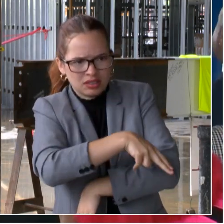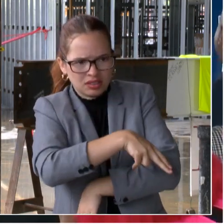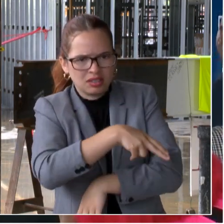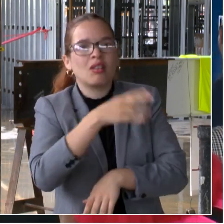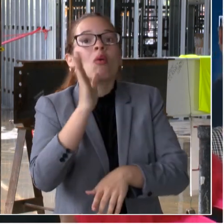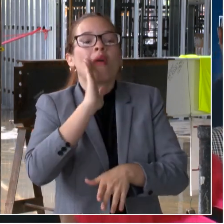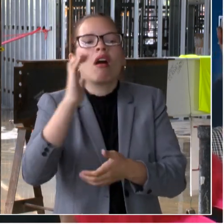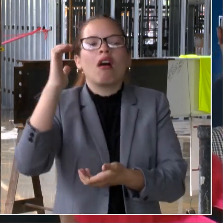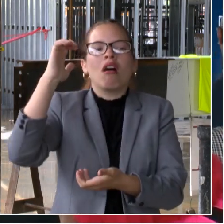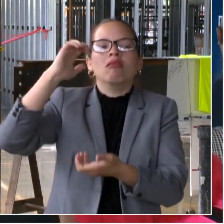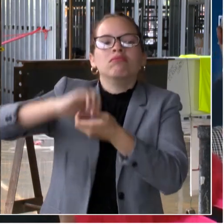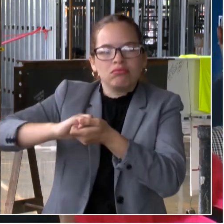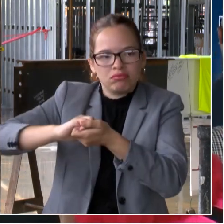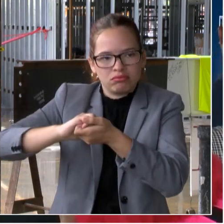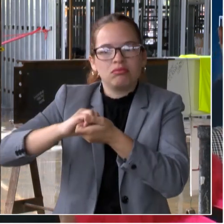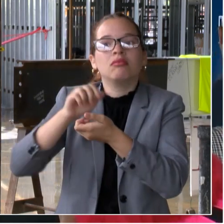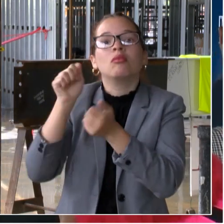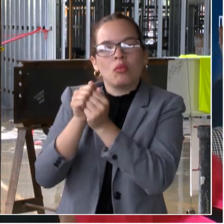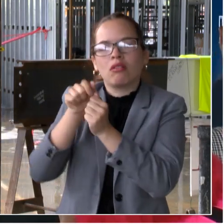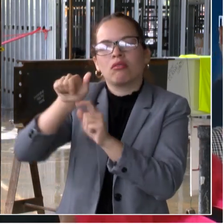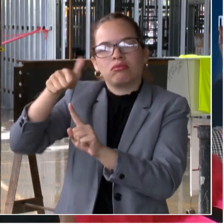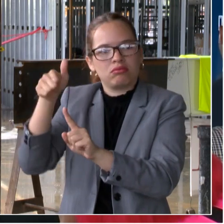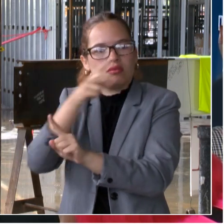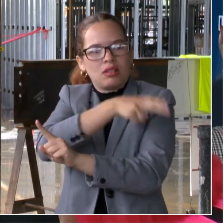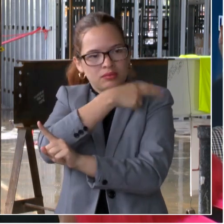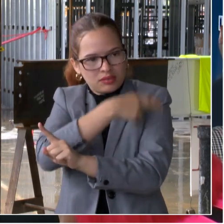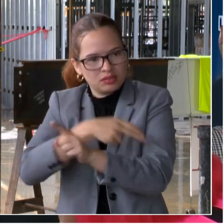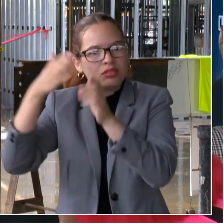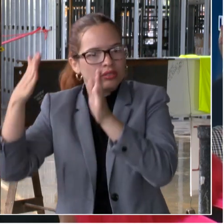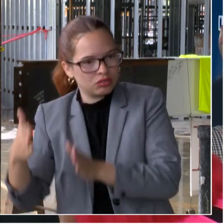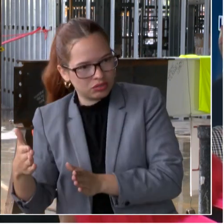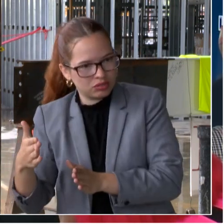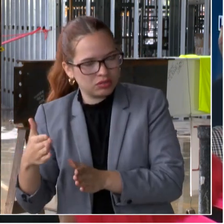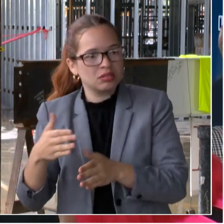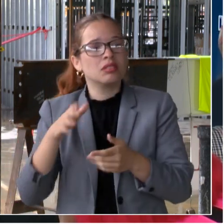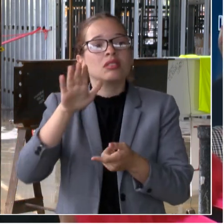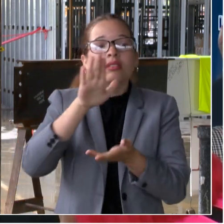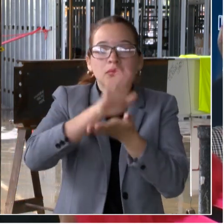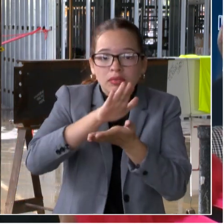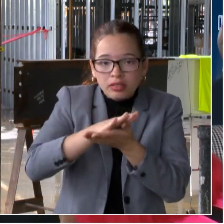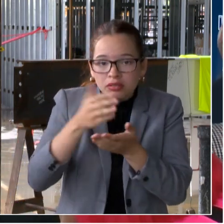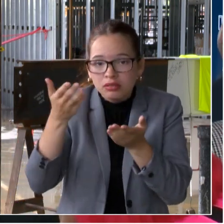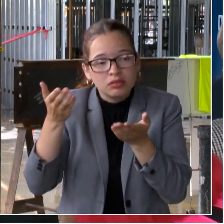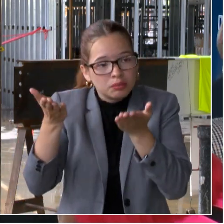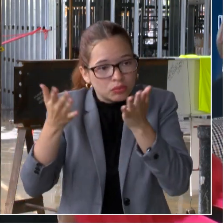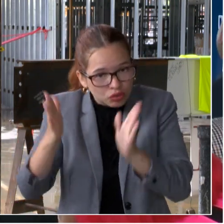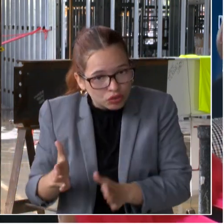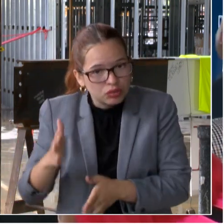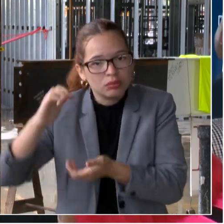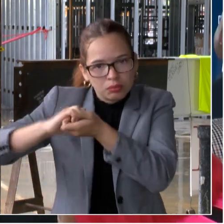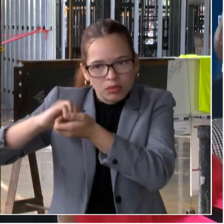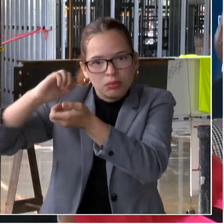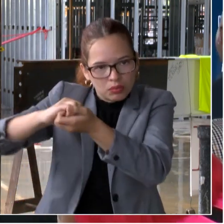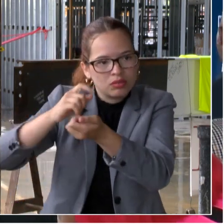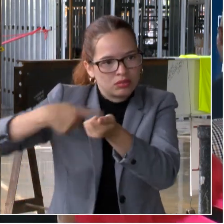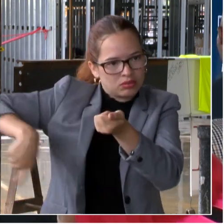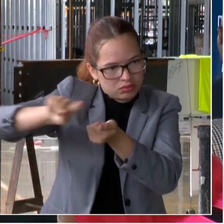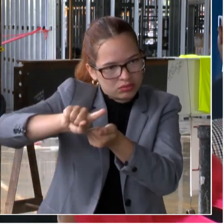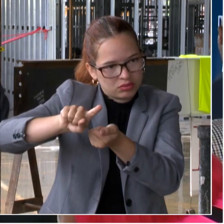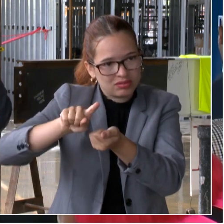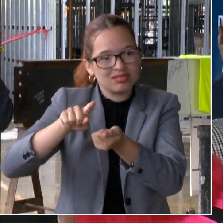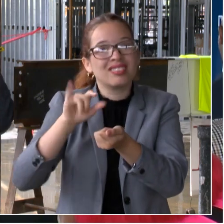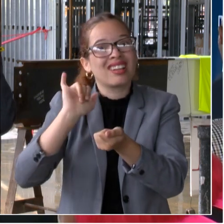our taxpayers, and that was that the D.C. government would get out of the business of running a hospital, and that we would work